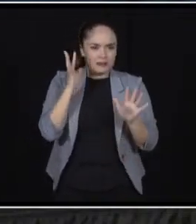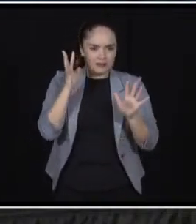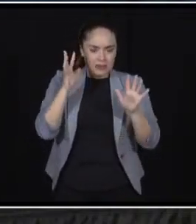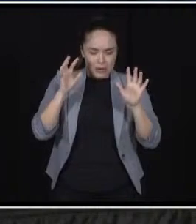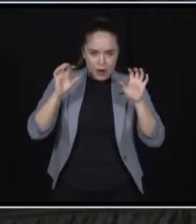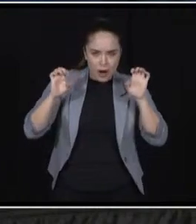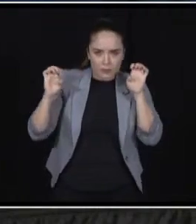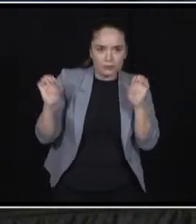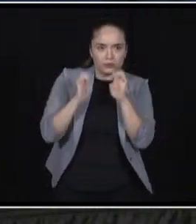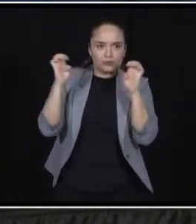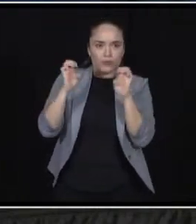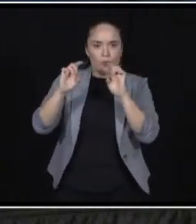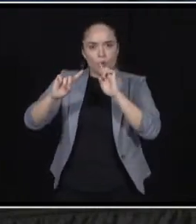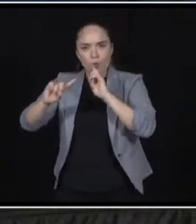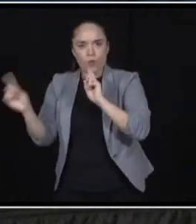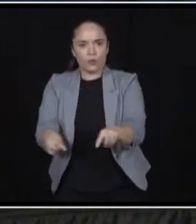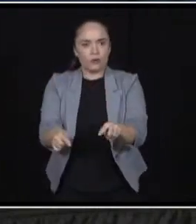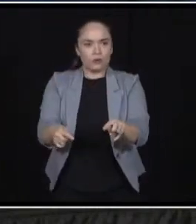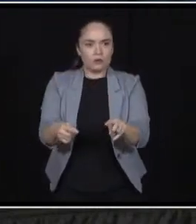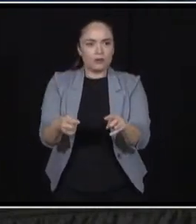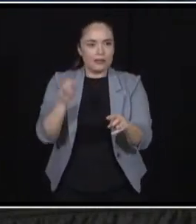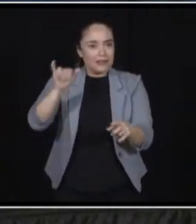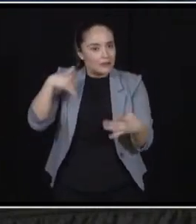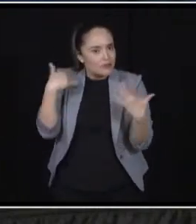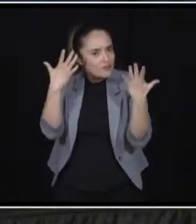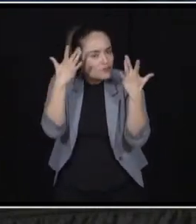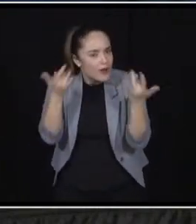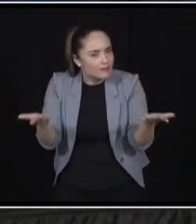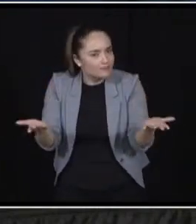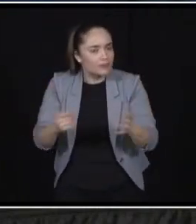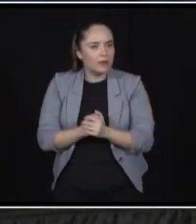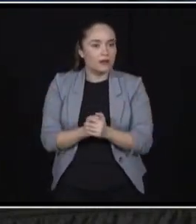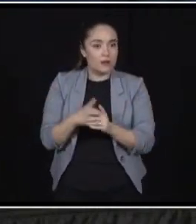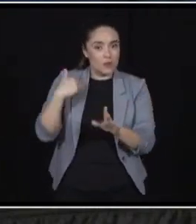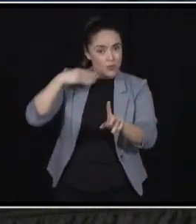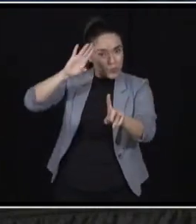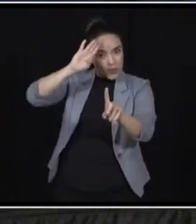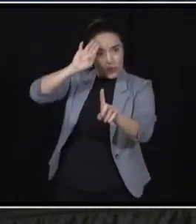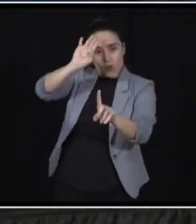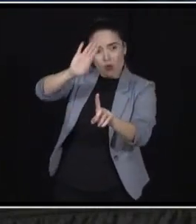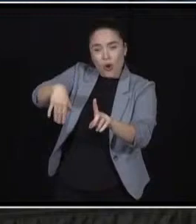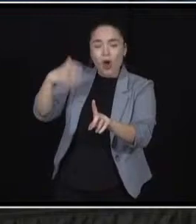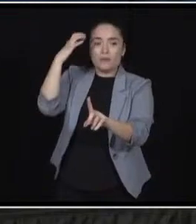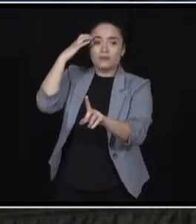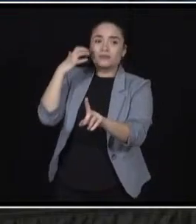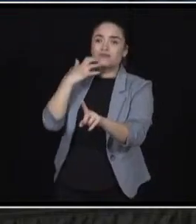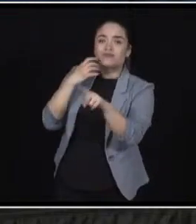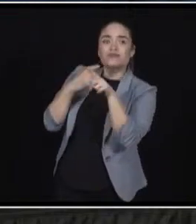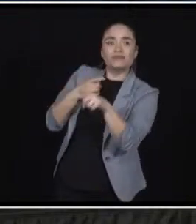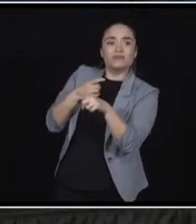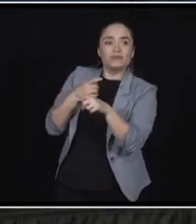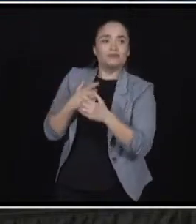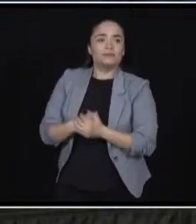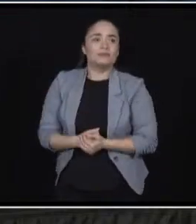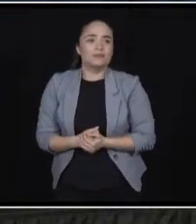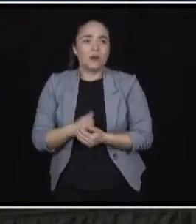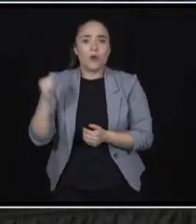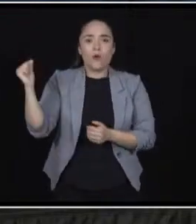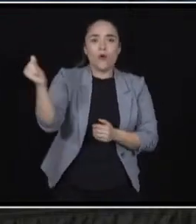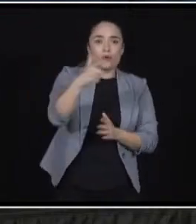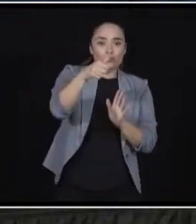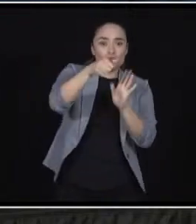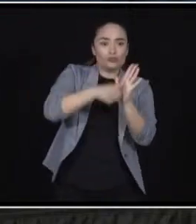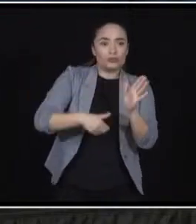place. As you know, the hospitals have been instructed to ramp down all surgeries except the ones that